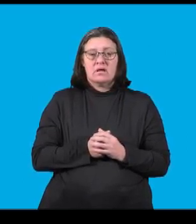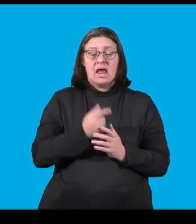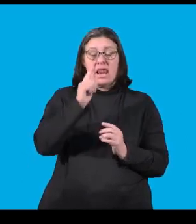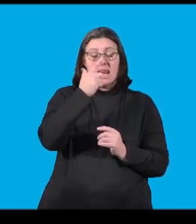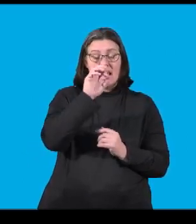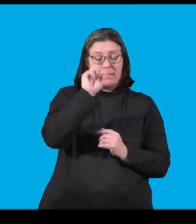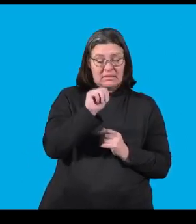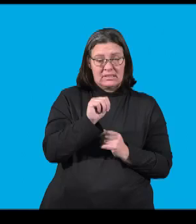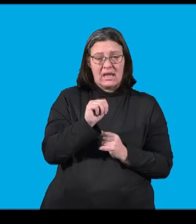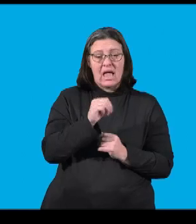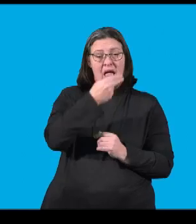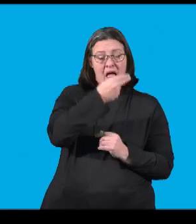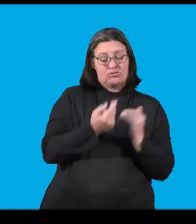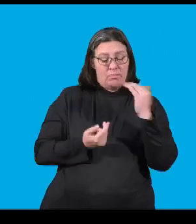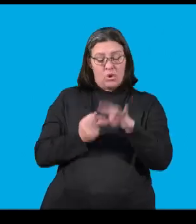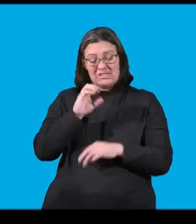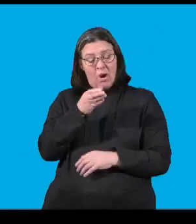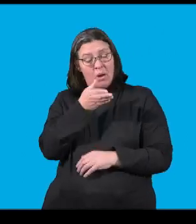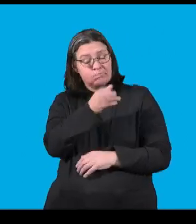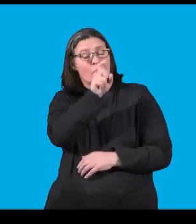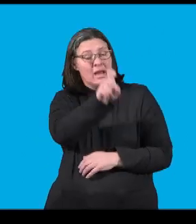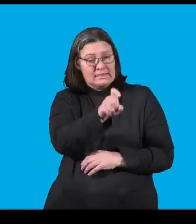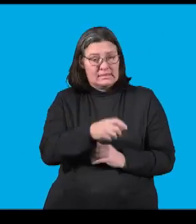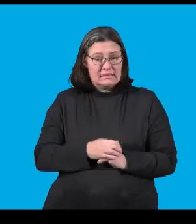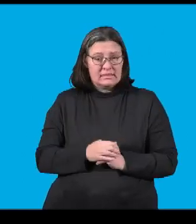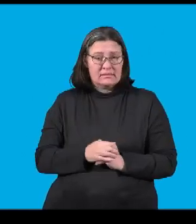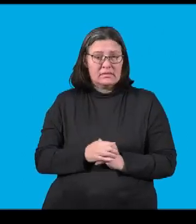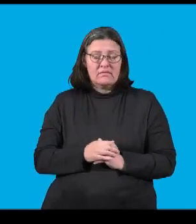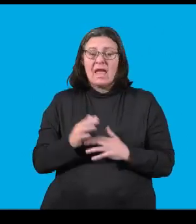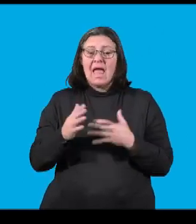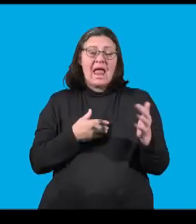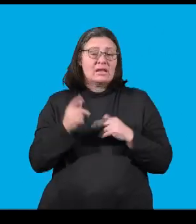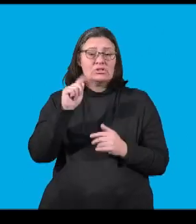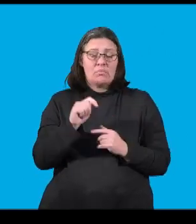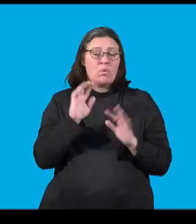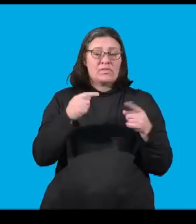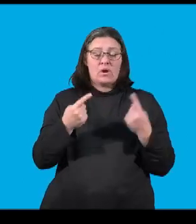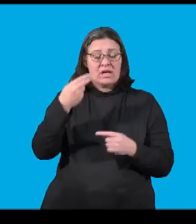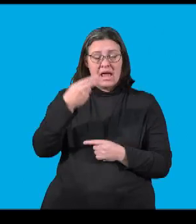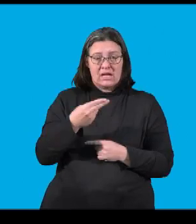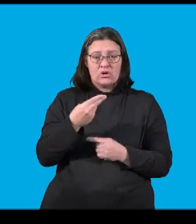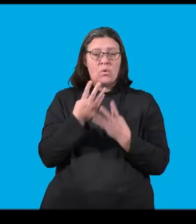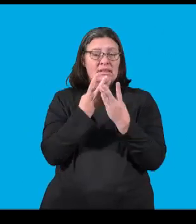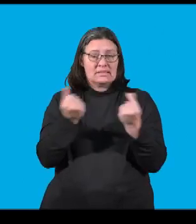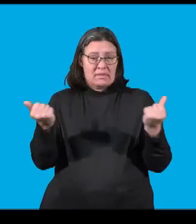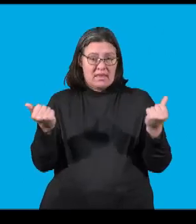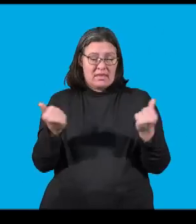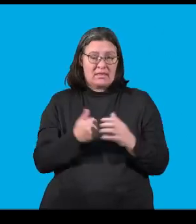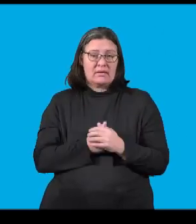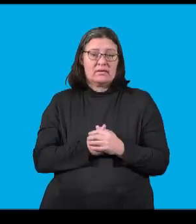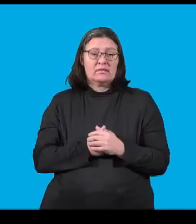x minus x. At this stage, when you've simplified, any term without an h will